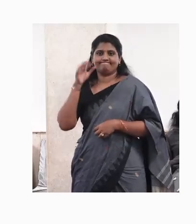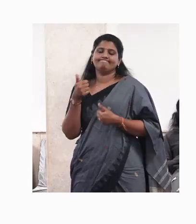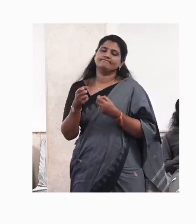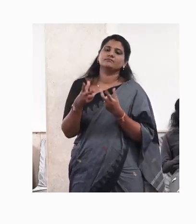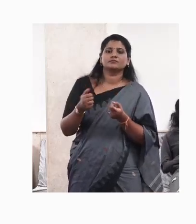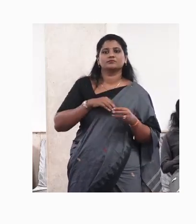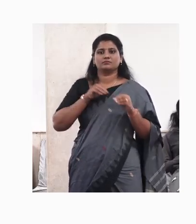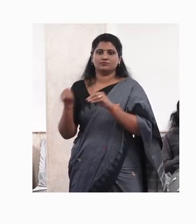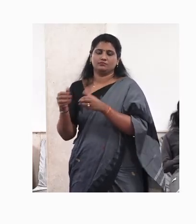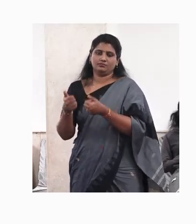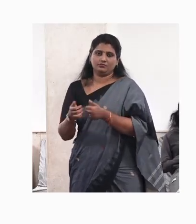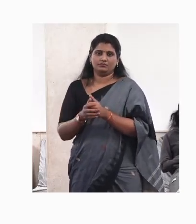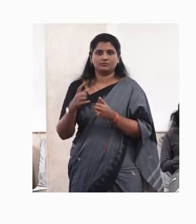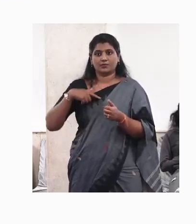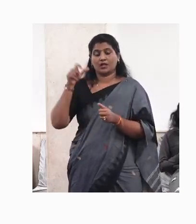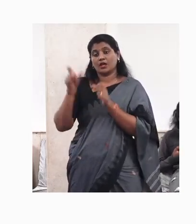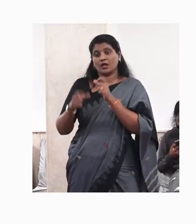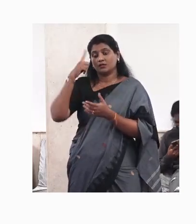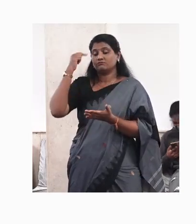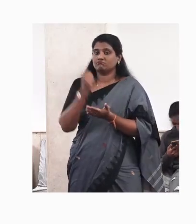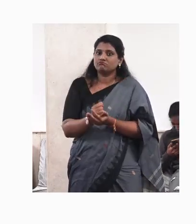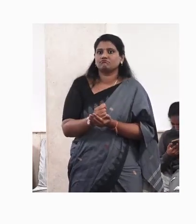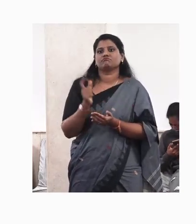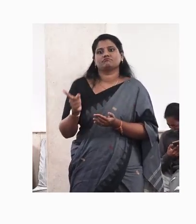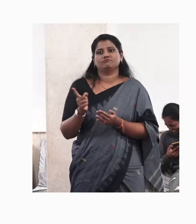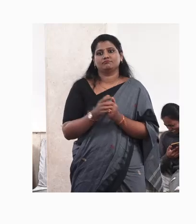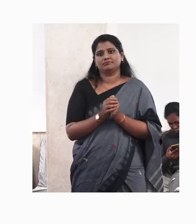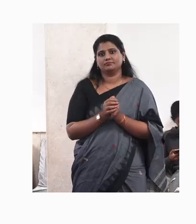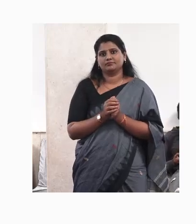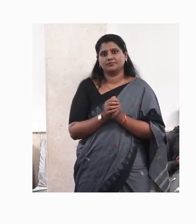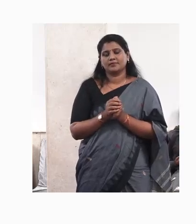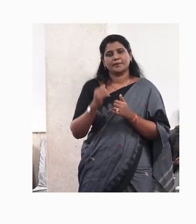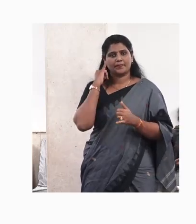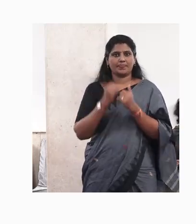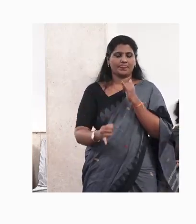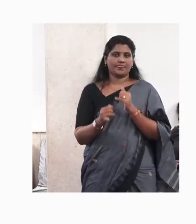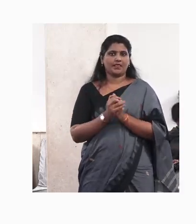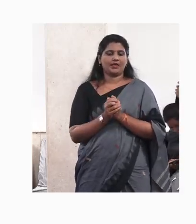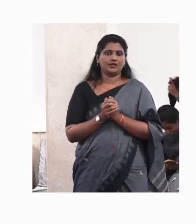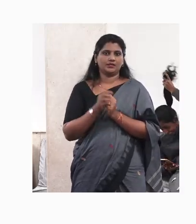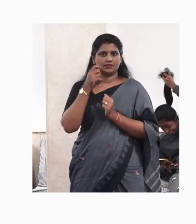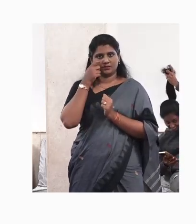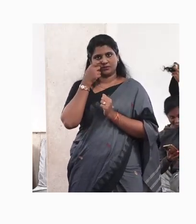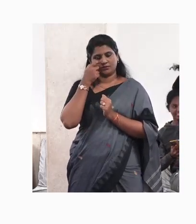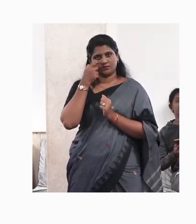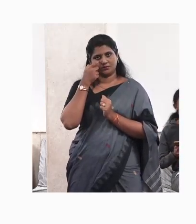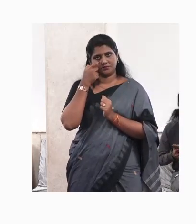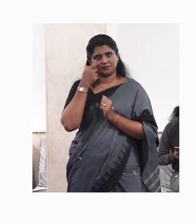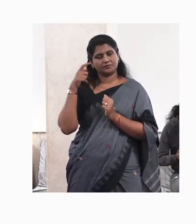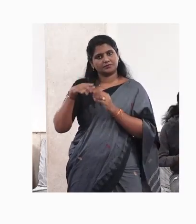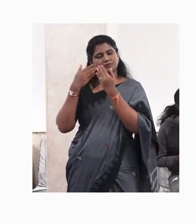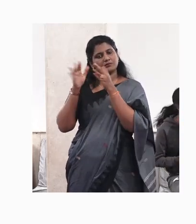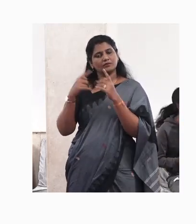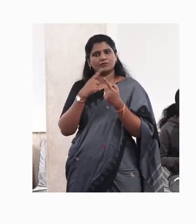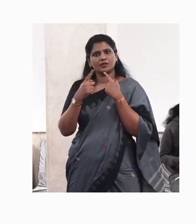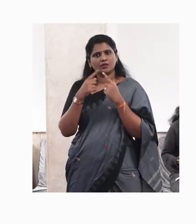person sort of decides that the person wishes to. And finally, the last point is that open dialogue is